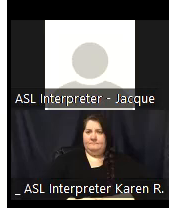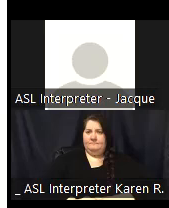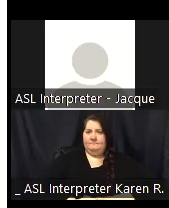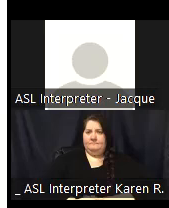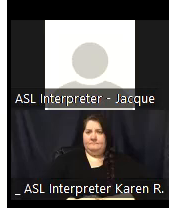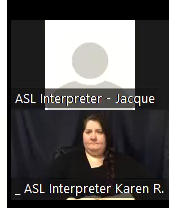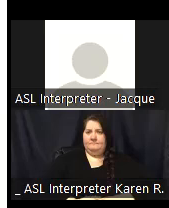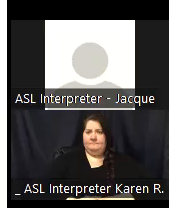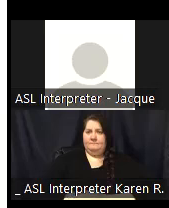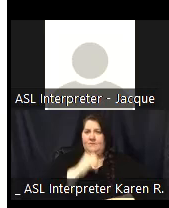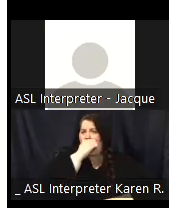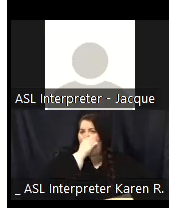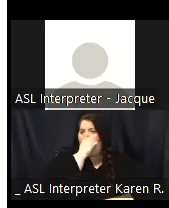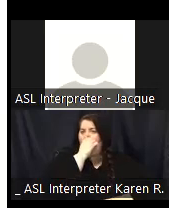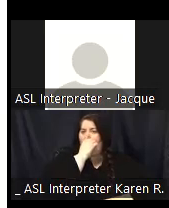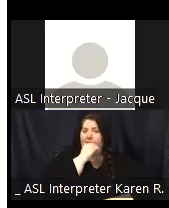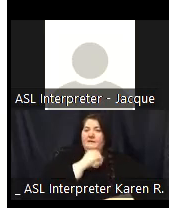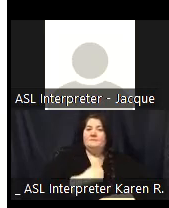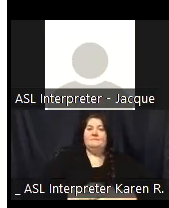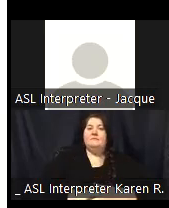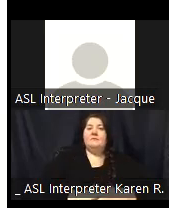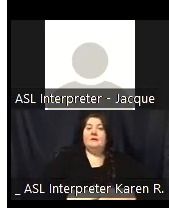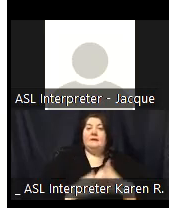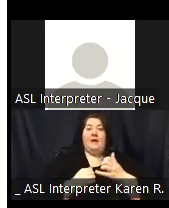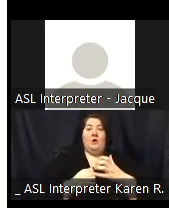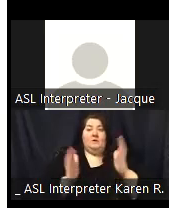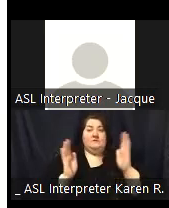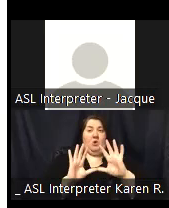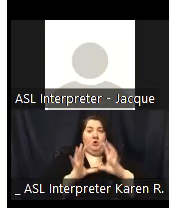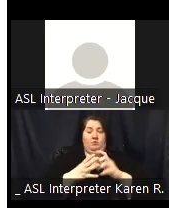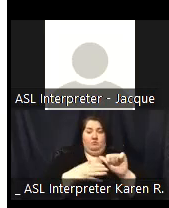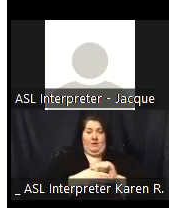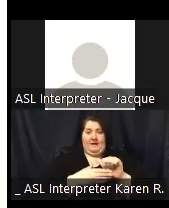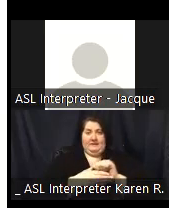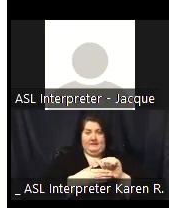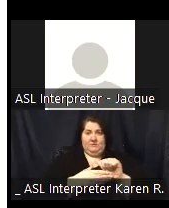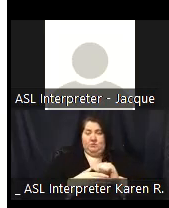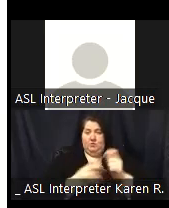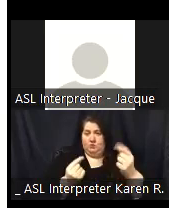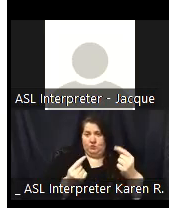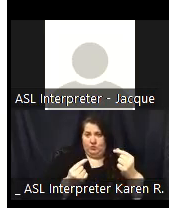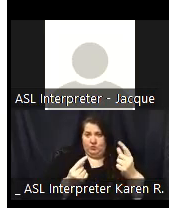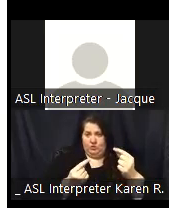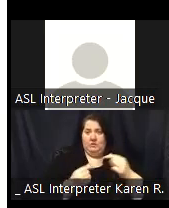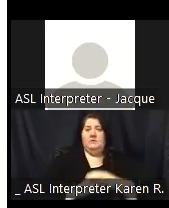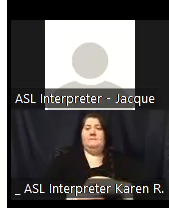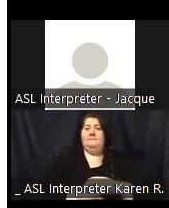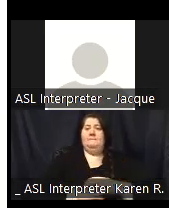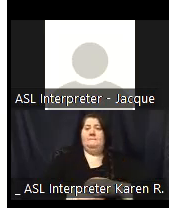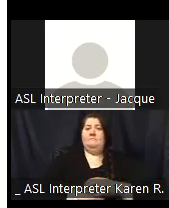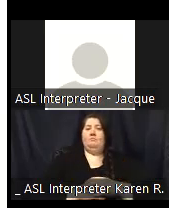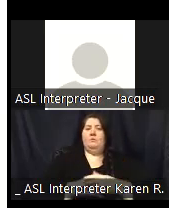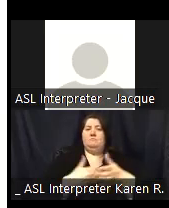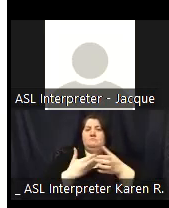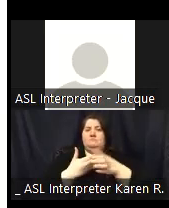So we're going to move into a small group practice. So here we're going to break you out